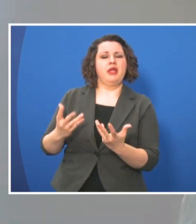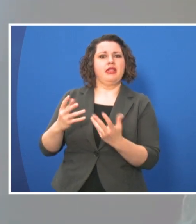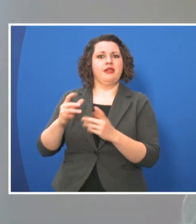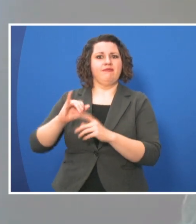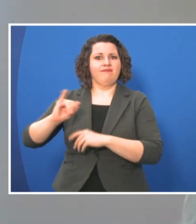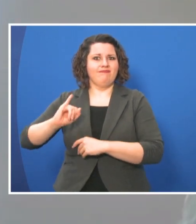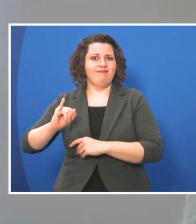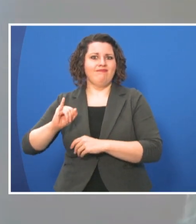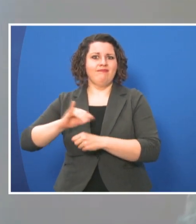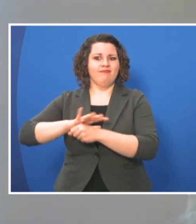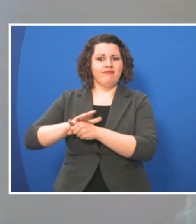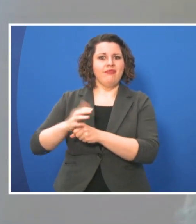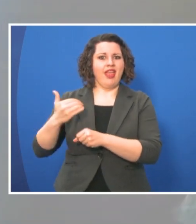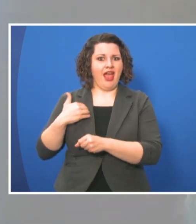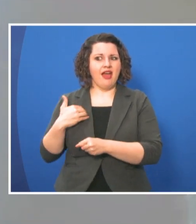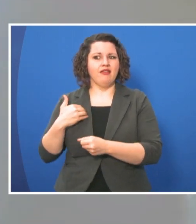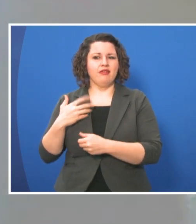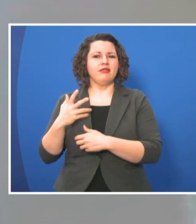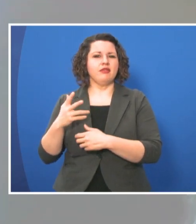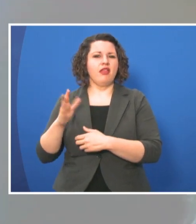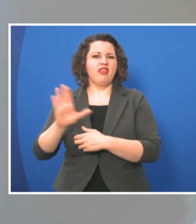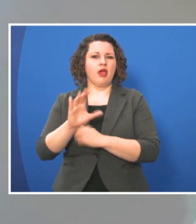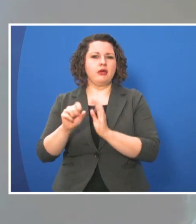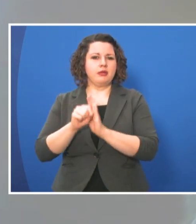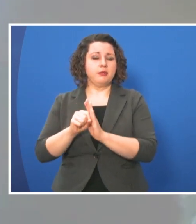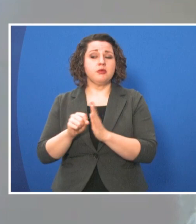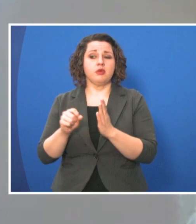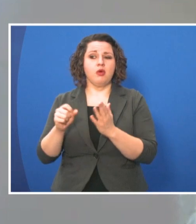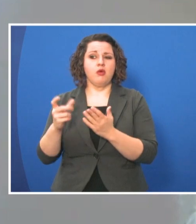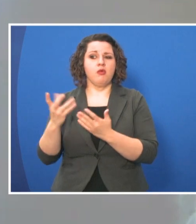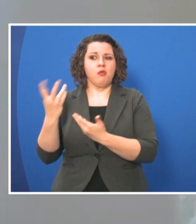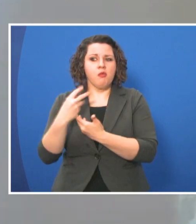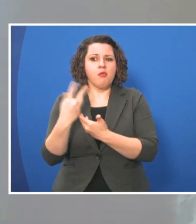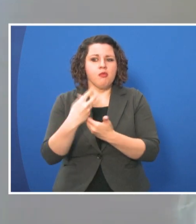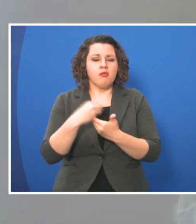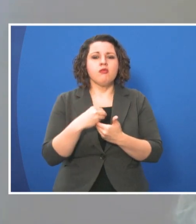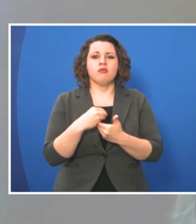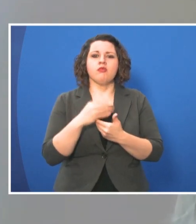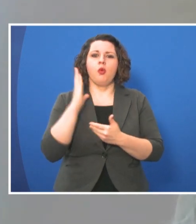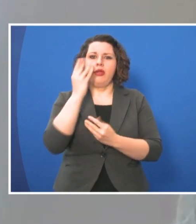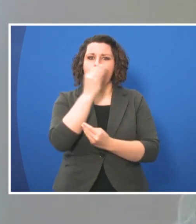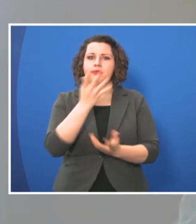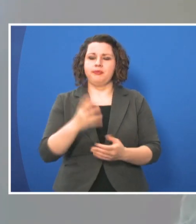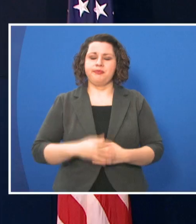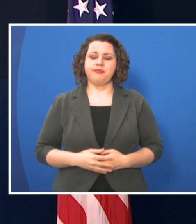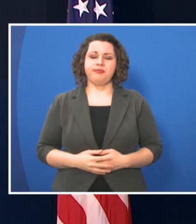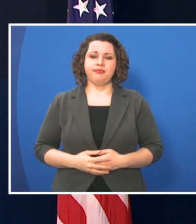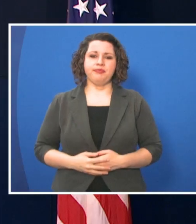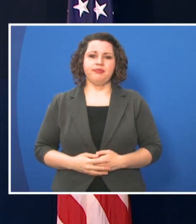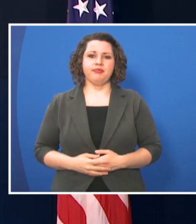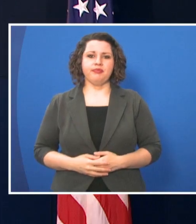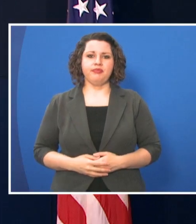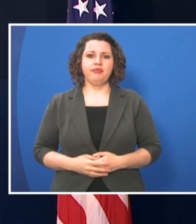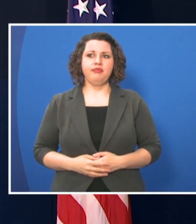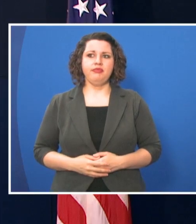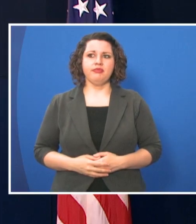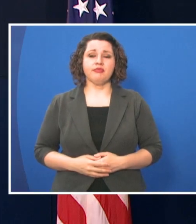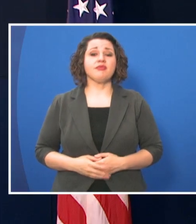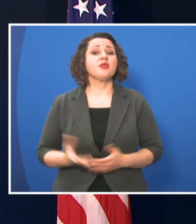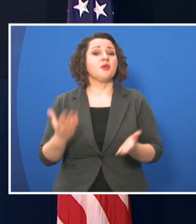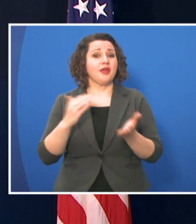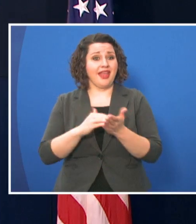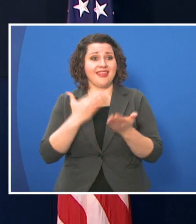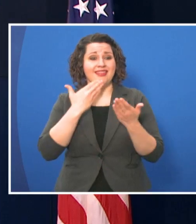symptoms that they've experienced. And so as we get more of that information, we'll continue to share that. So I want to again thank